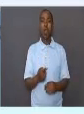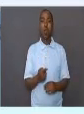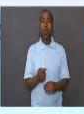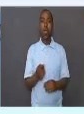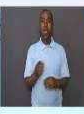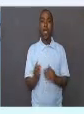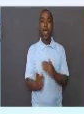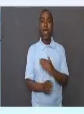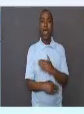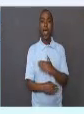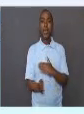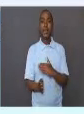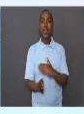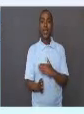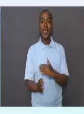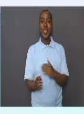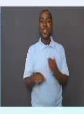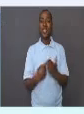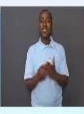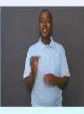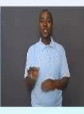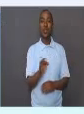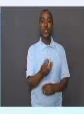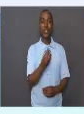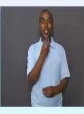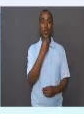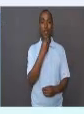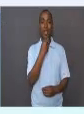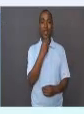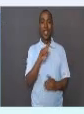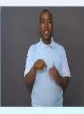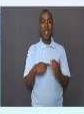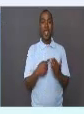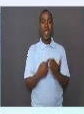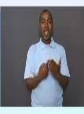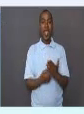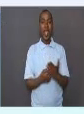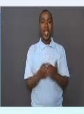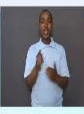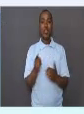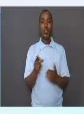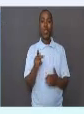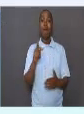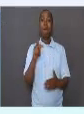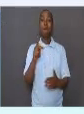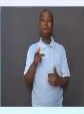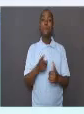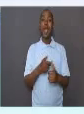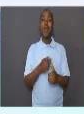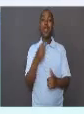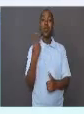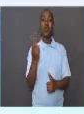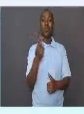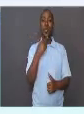Fish eat these plants. This makes them primary consumers.